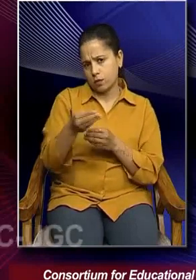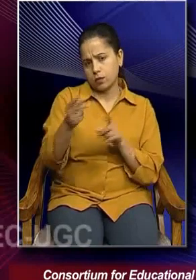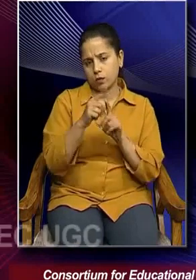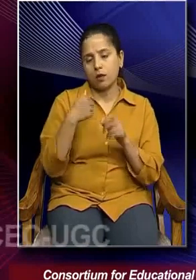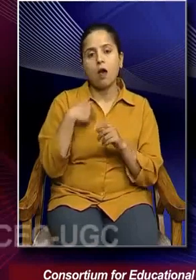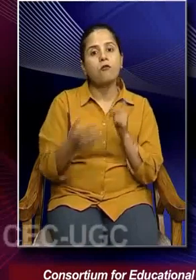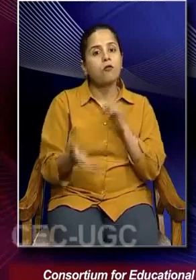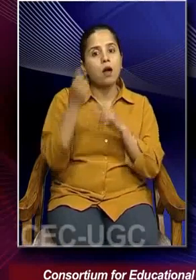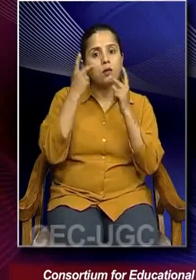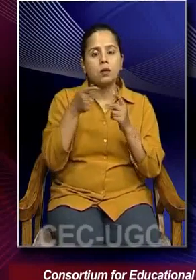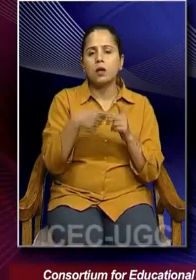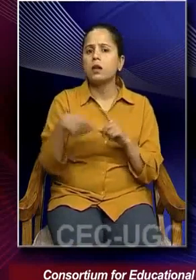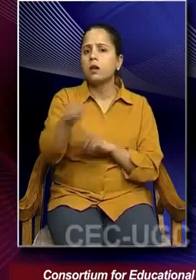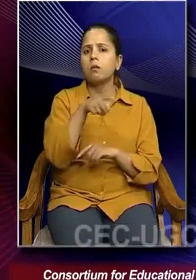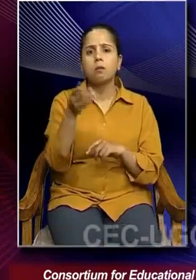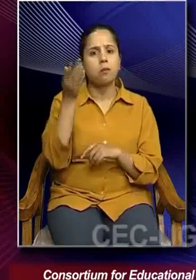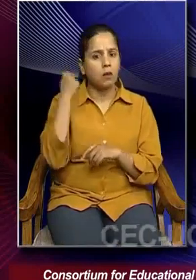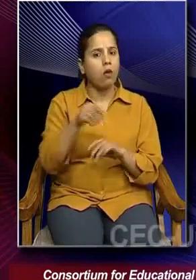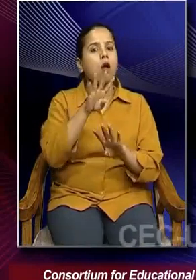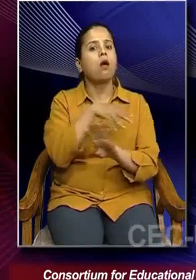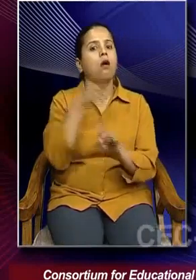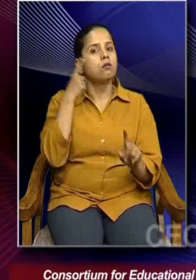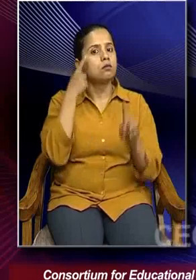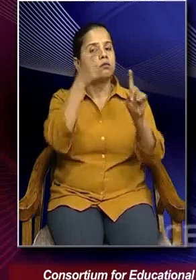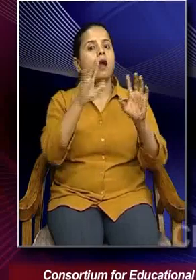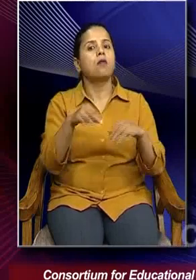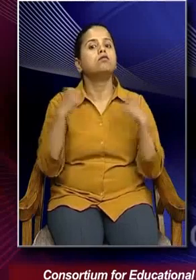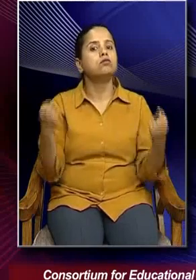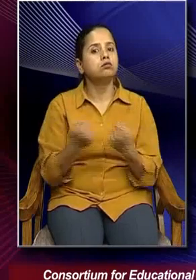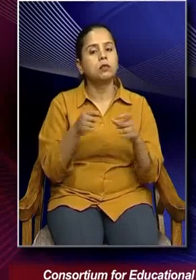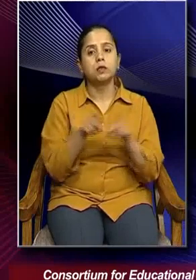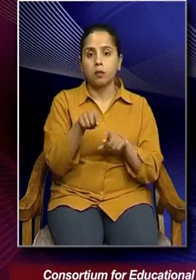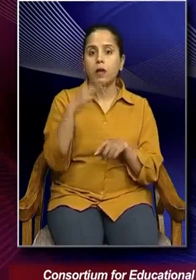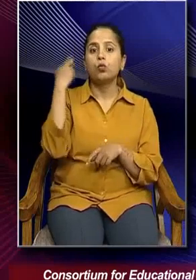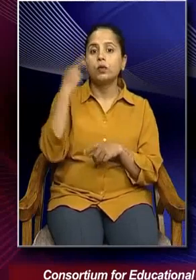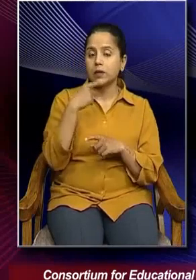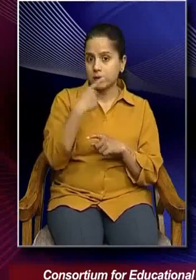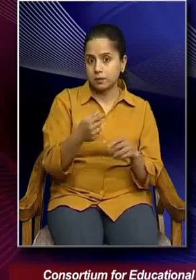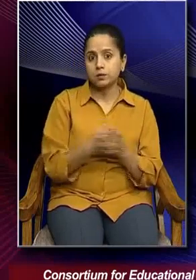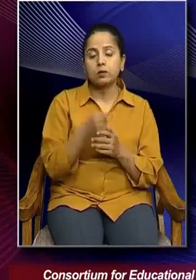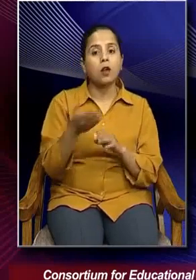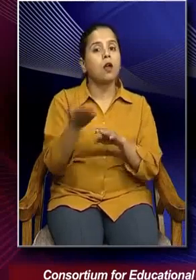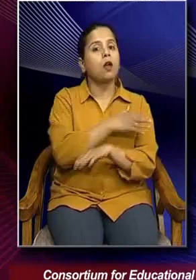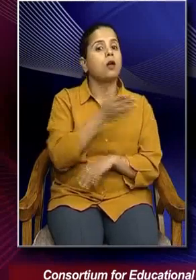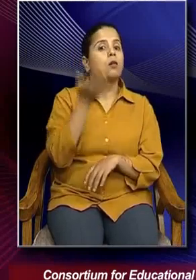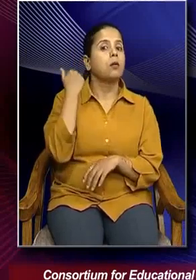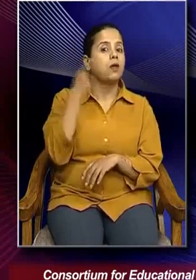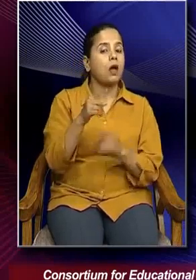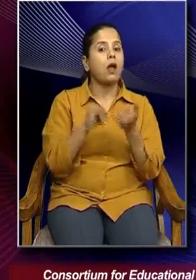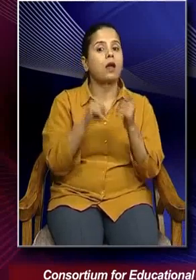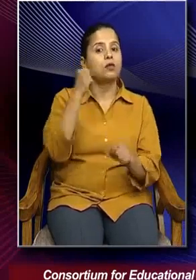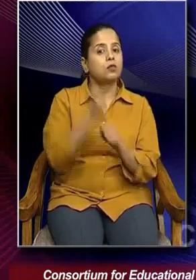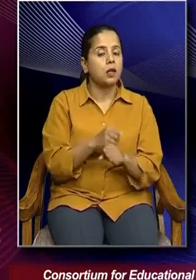will find that this was lacking in the previous agendas of action. And so therefore, the earlier predecessors of SDGs